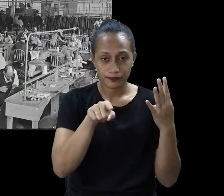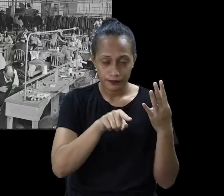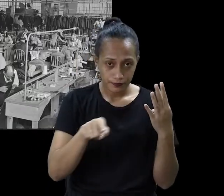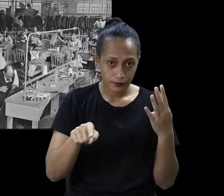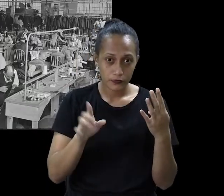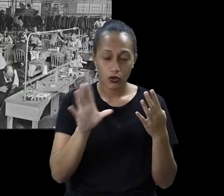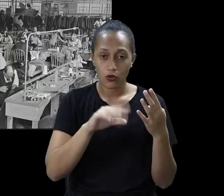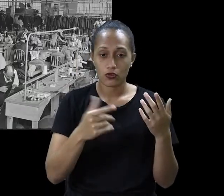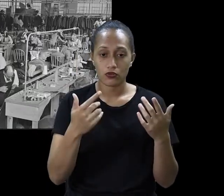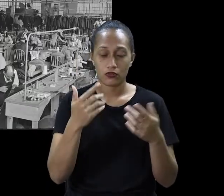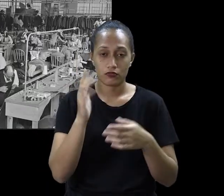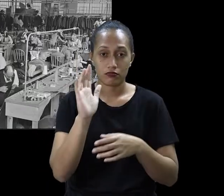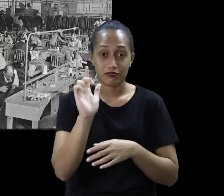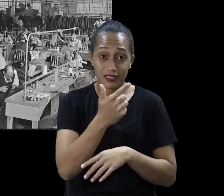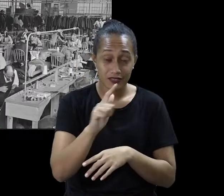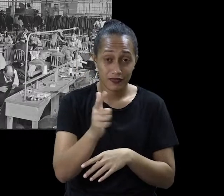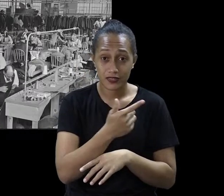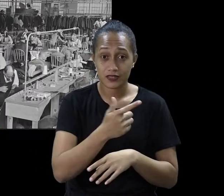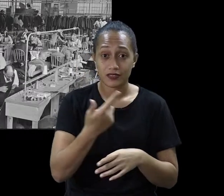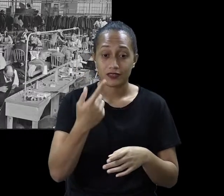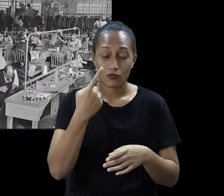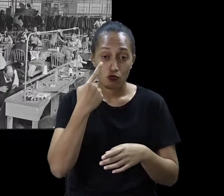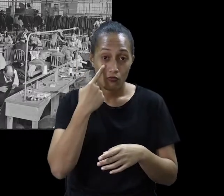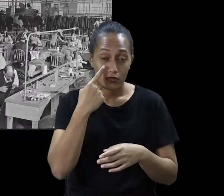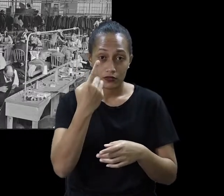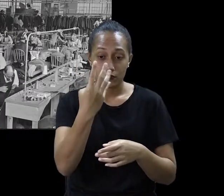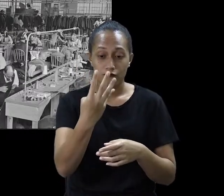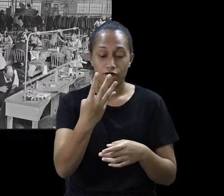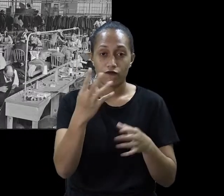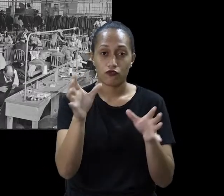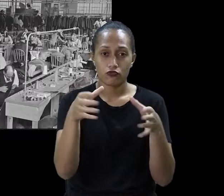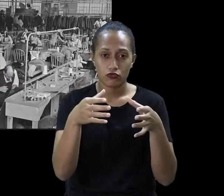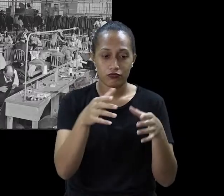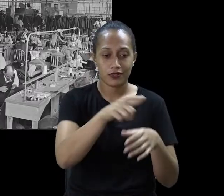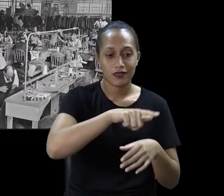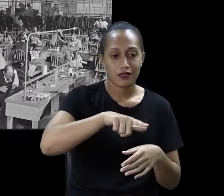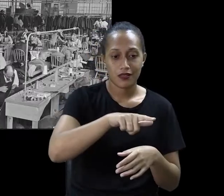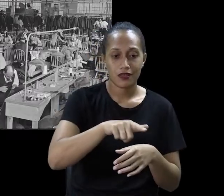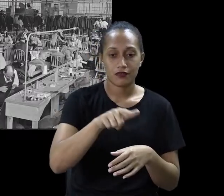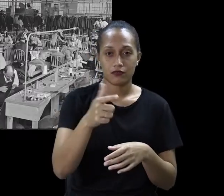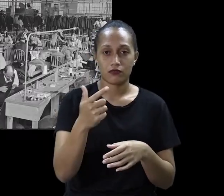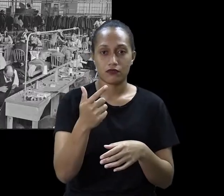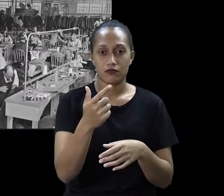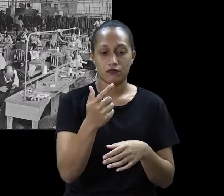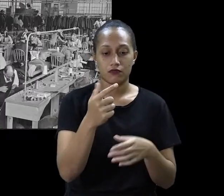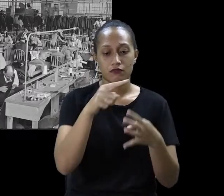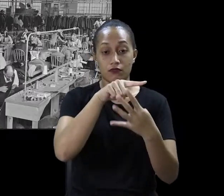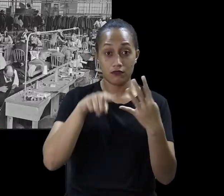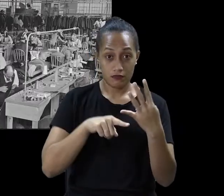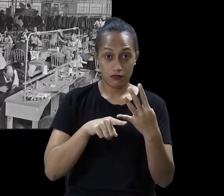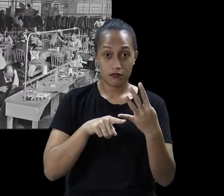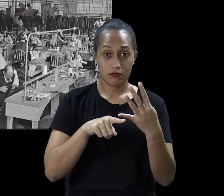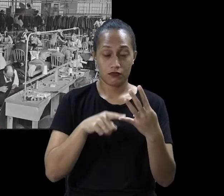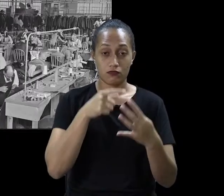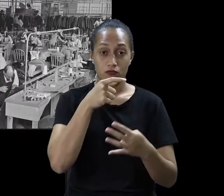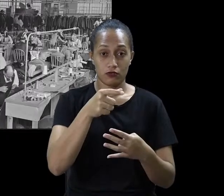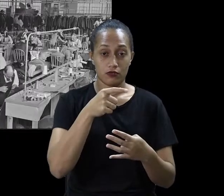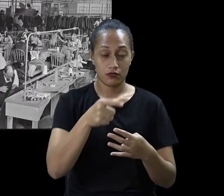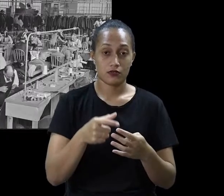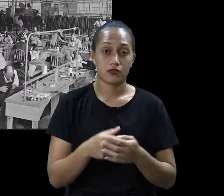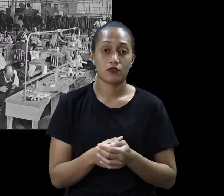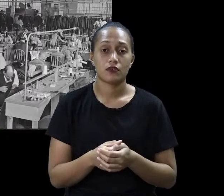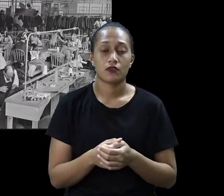and arguably they are all important, is the idea of labor. To produce many or most things, someone has